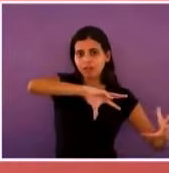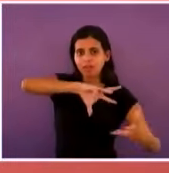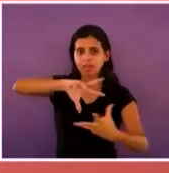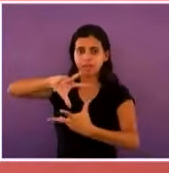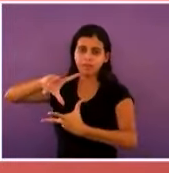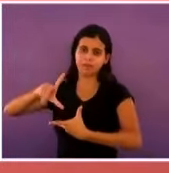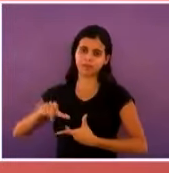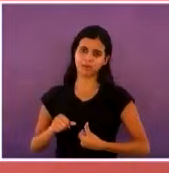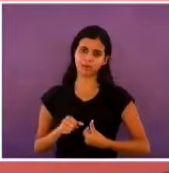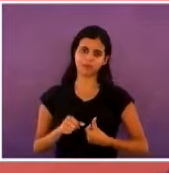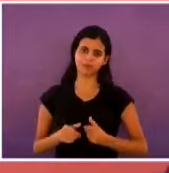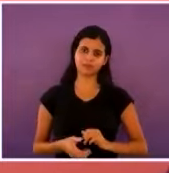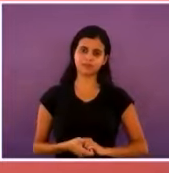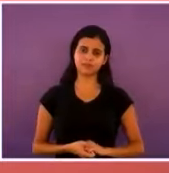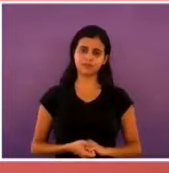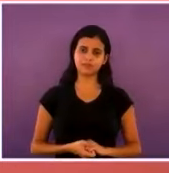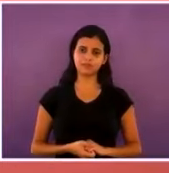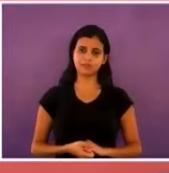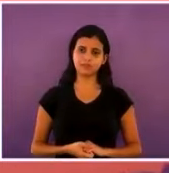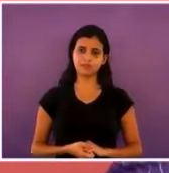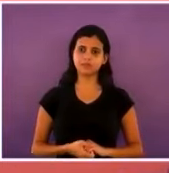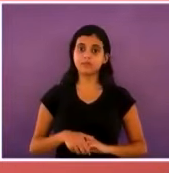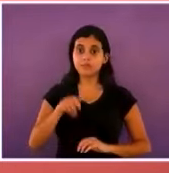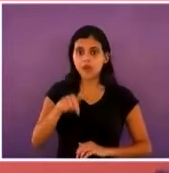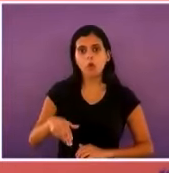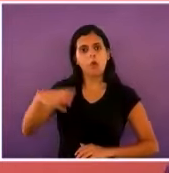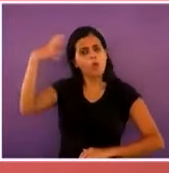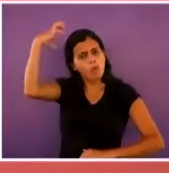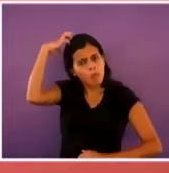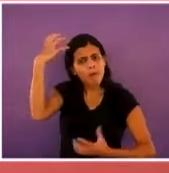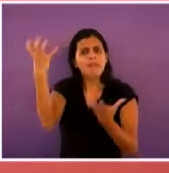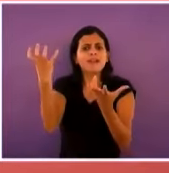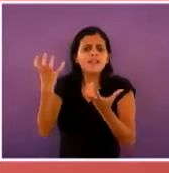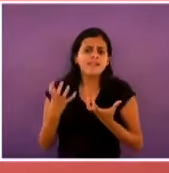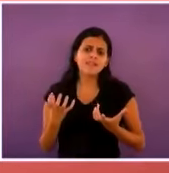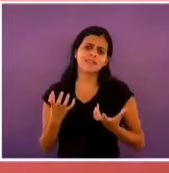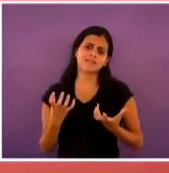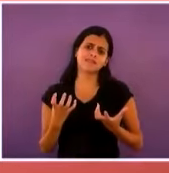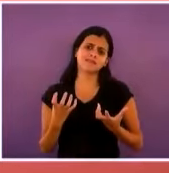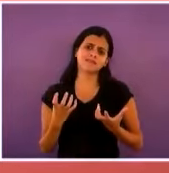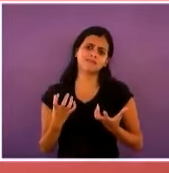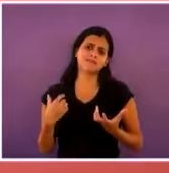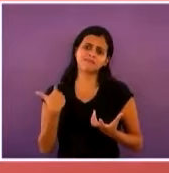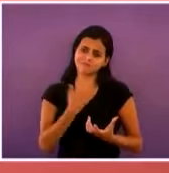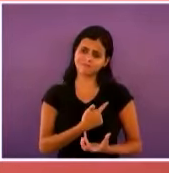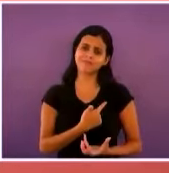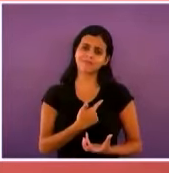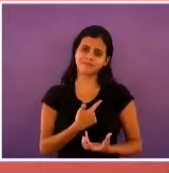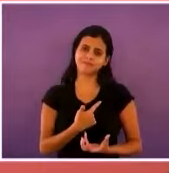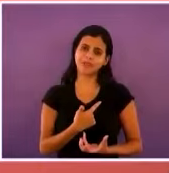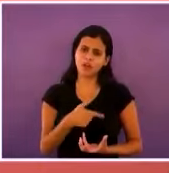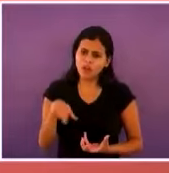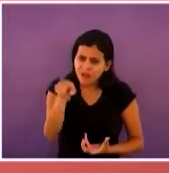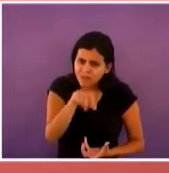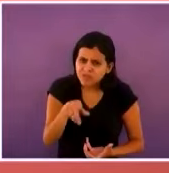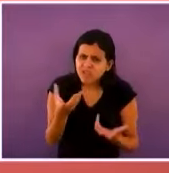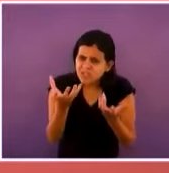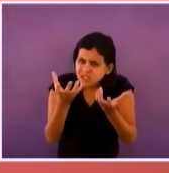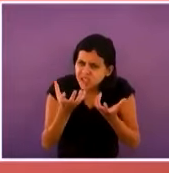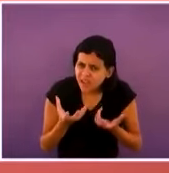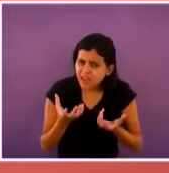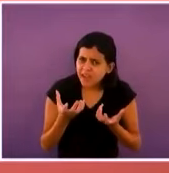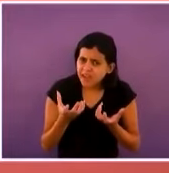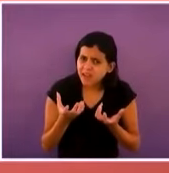This is what he is asking us. É isso que ele está pedindo para nós. Do you want to be? Você quer ser?